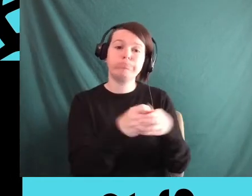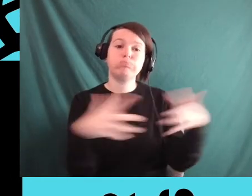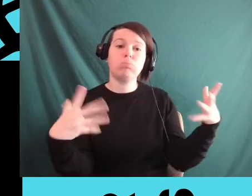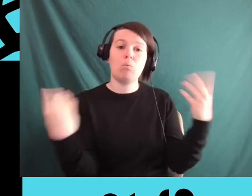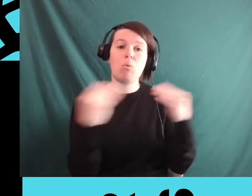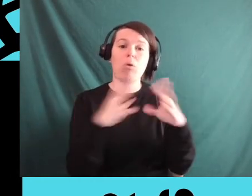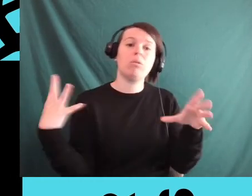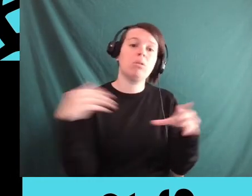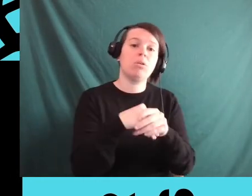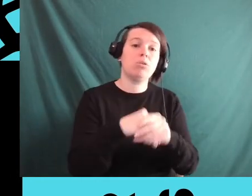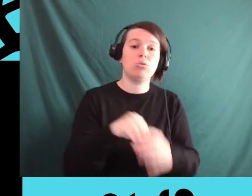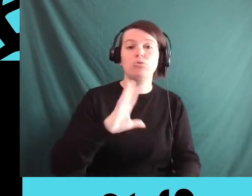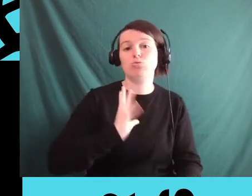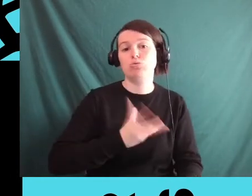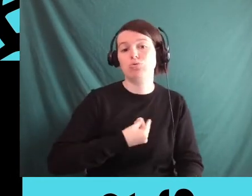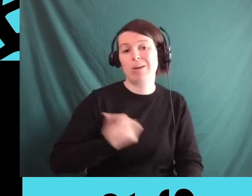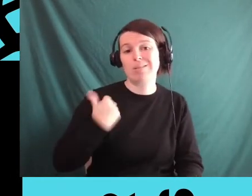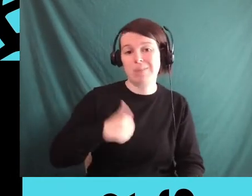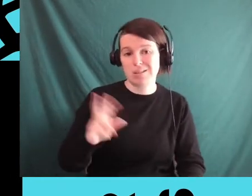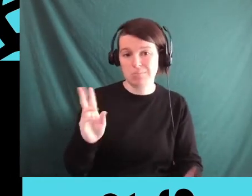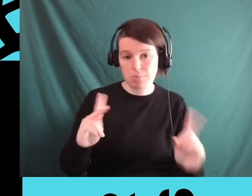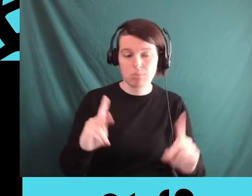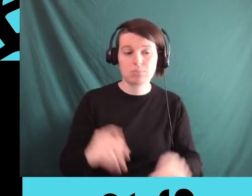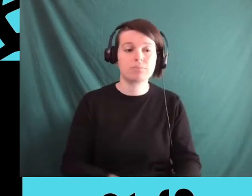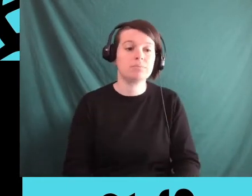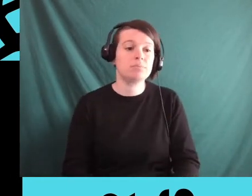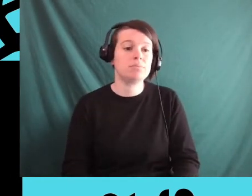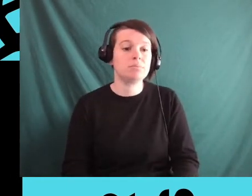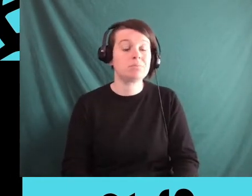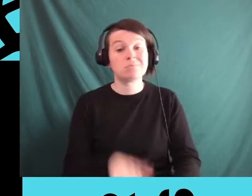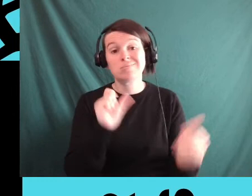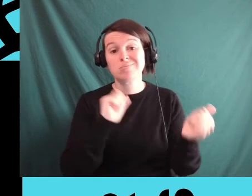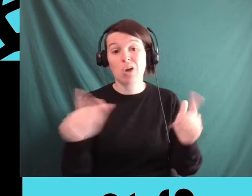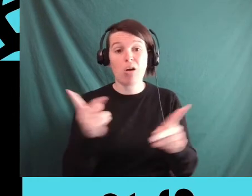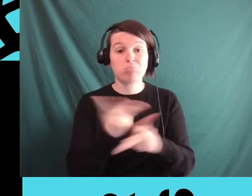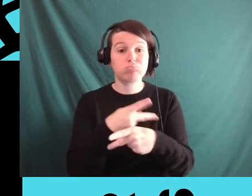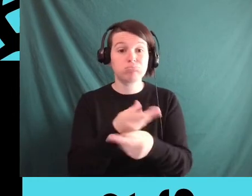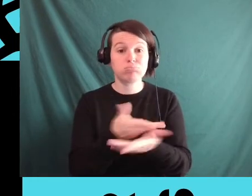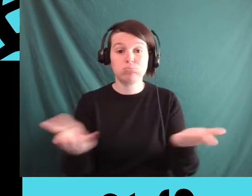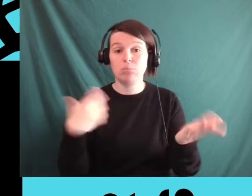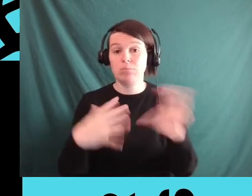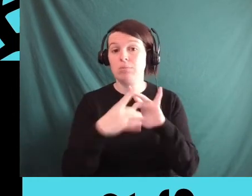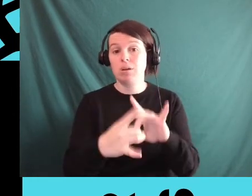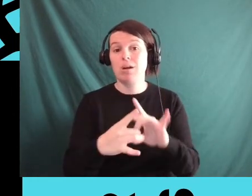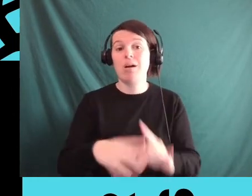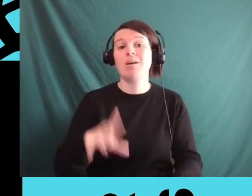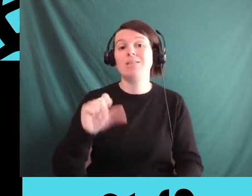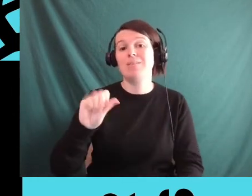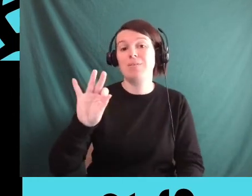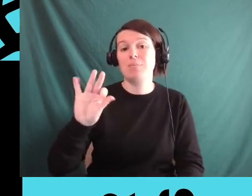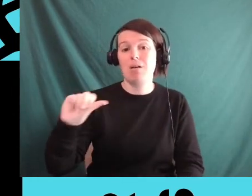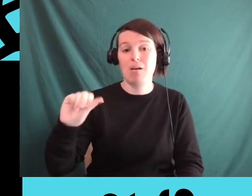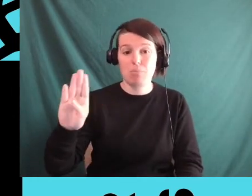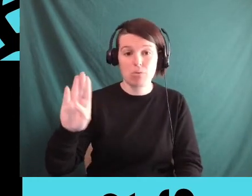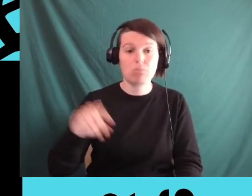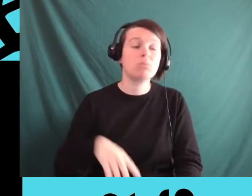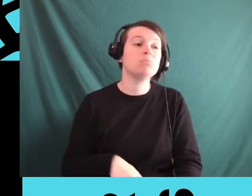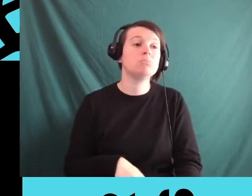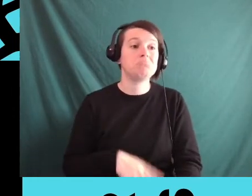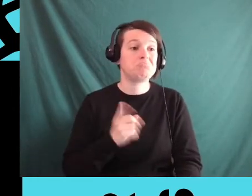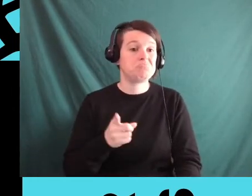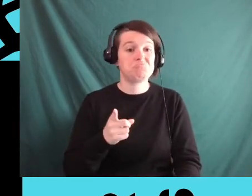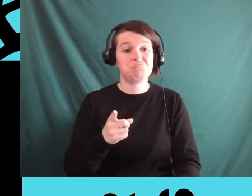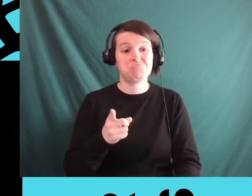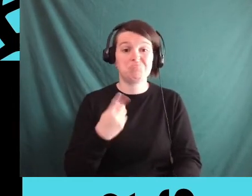include transmasculine people. All of their products on their website cater to those that were assigned female at birth. They make all kinds